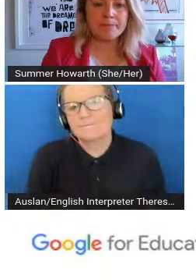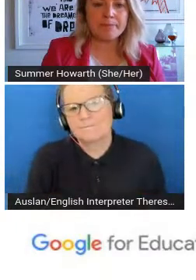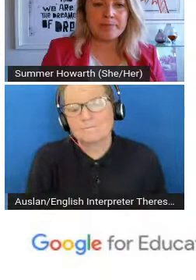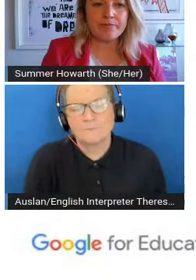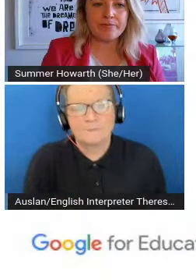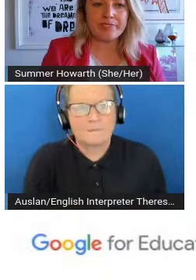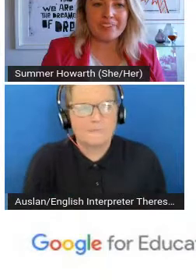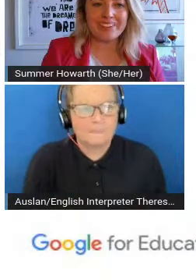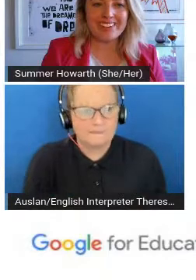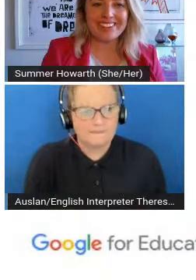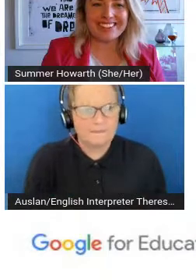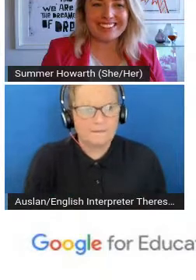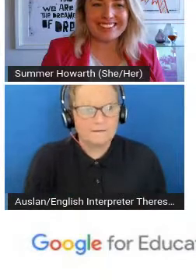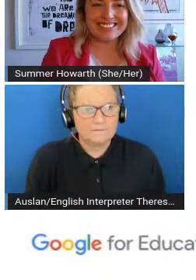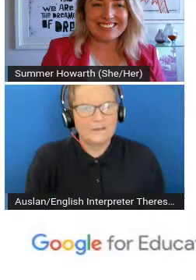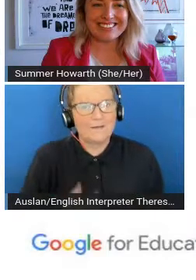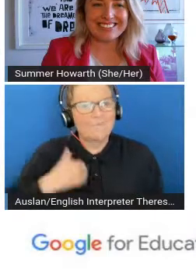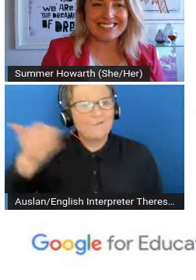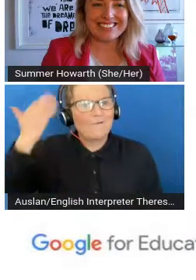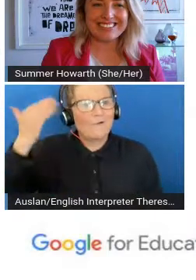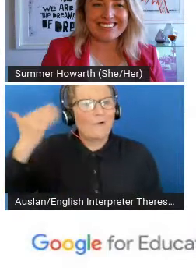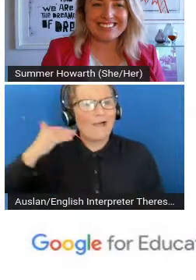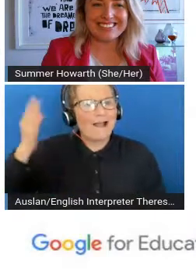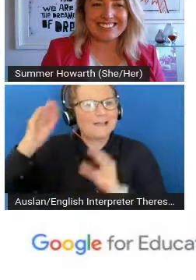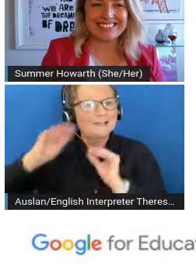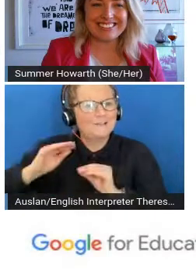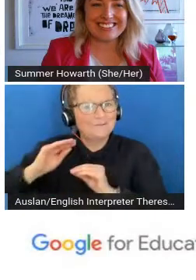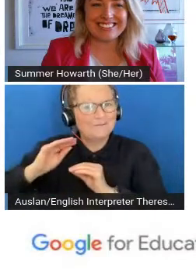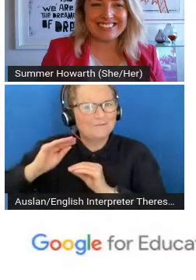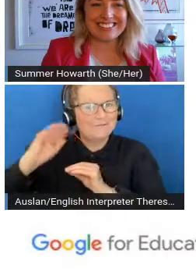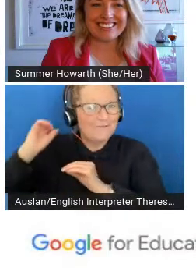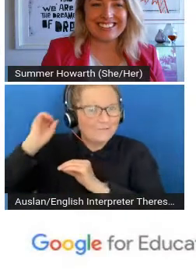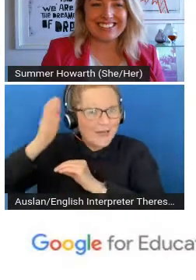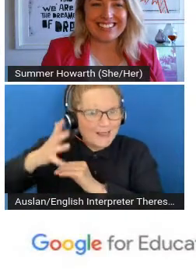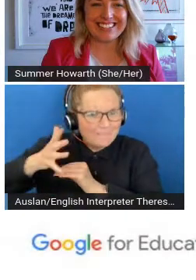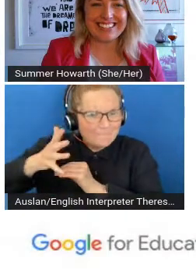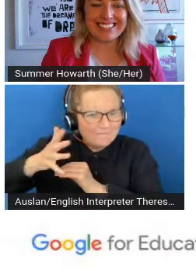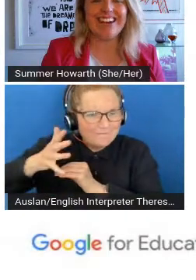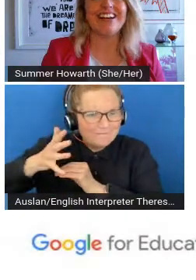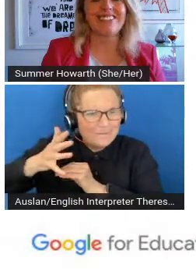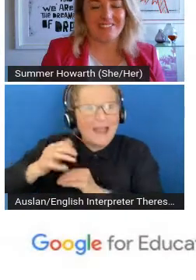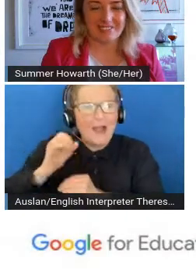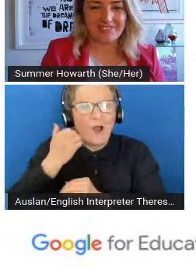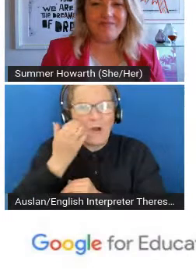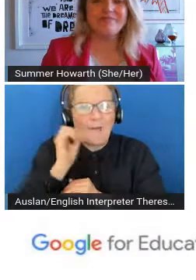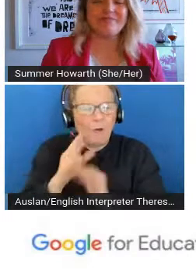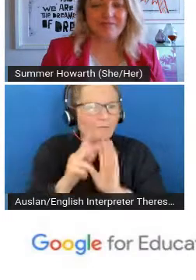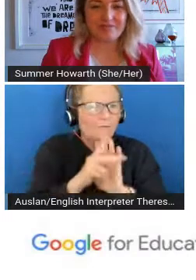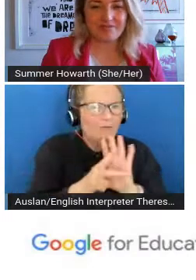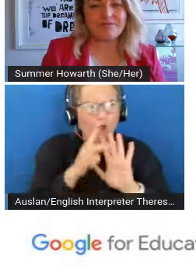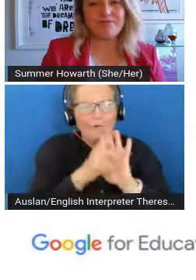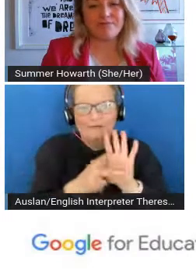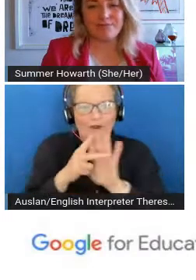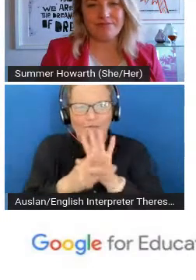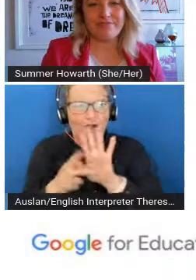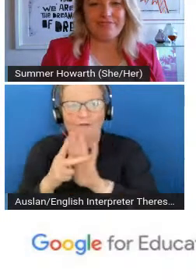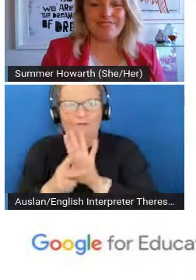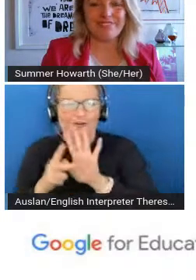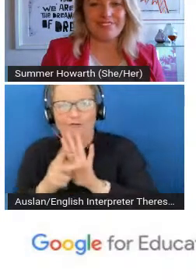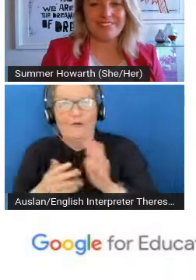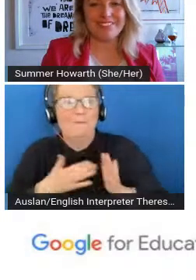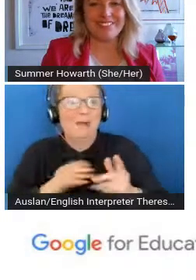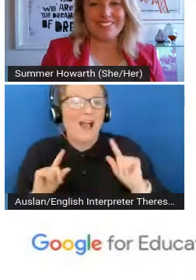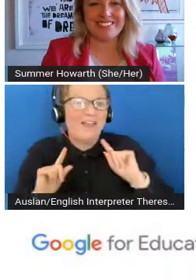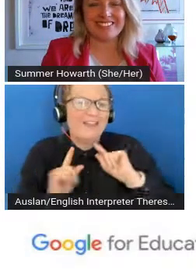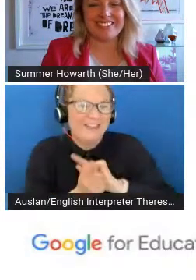I have a film background. I was a film teacher, so of course I have video, right? So video is always my thing. It's always going to be